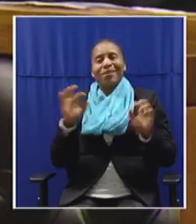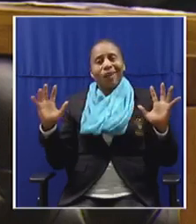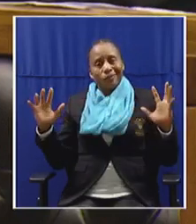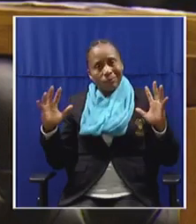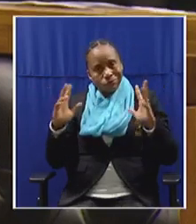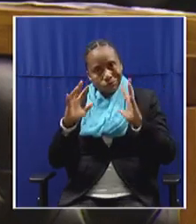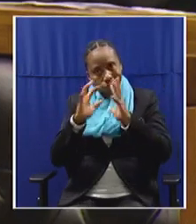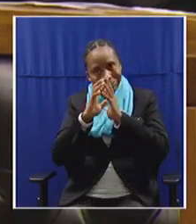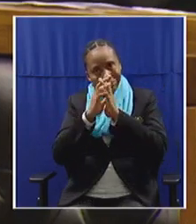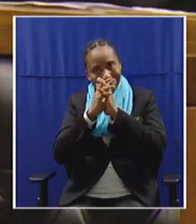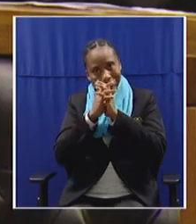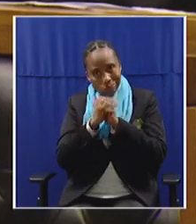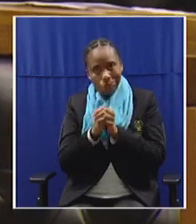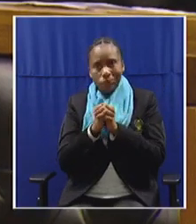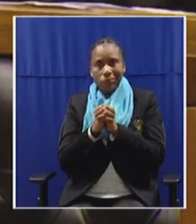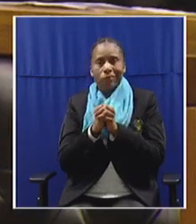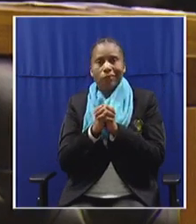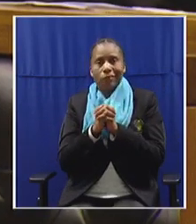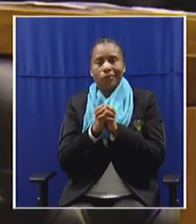sonke esiniletha insiza.